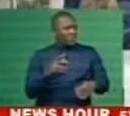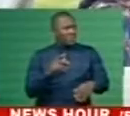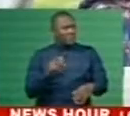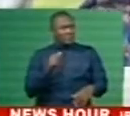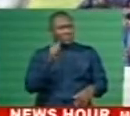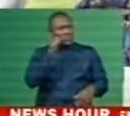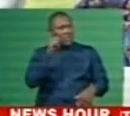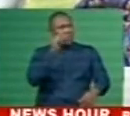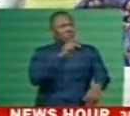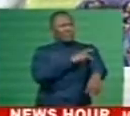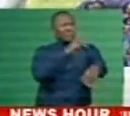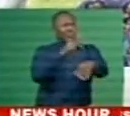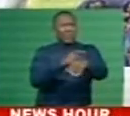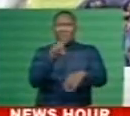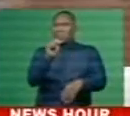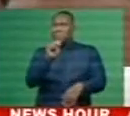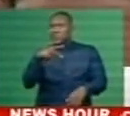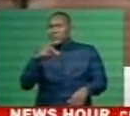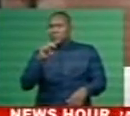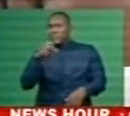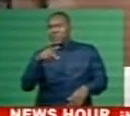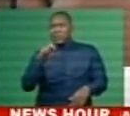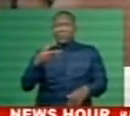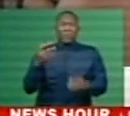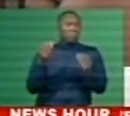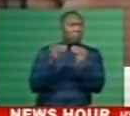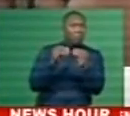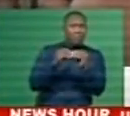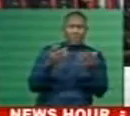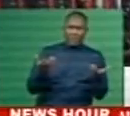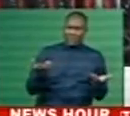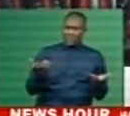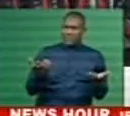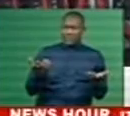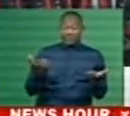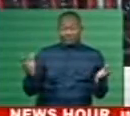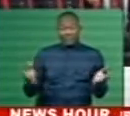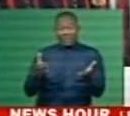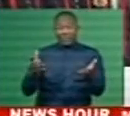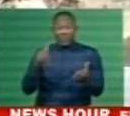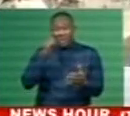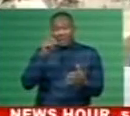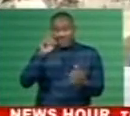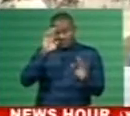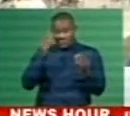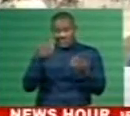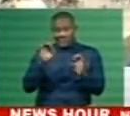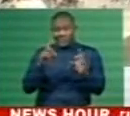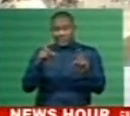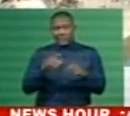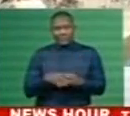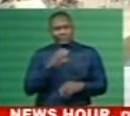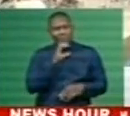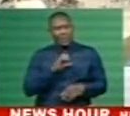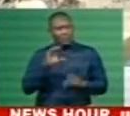teenage pregnancy in the area. She called on parents and teachers to prioritize the education of especially the girl child. An elder of